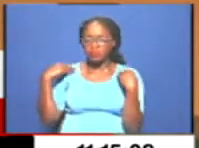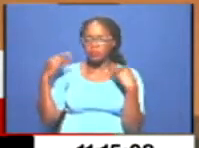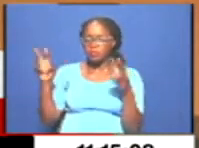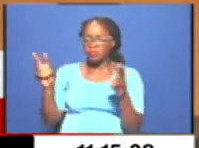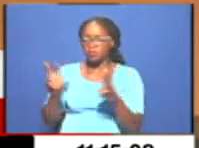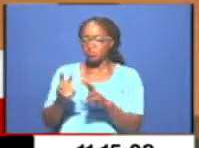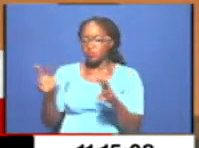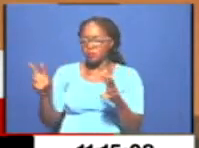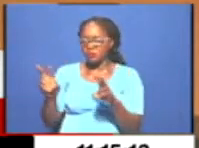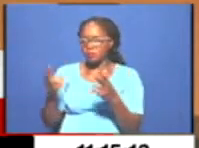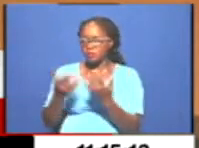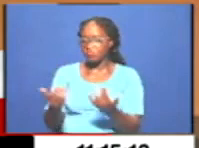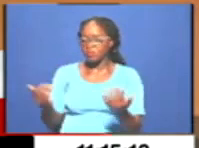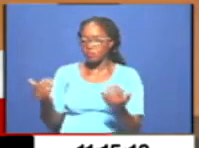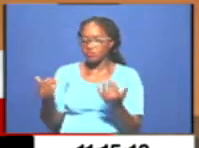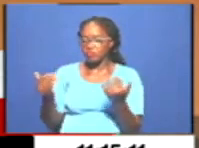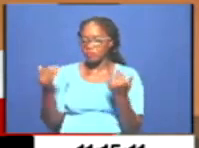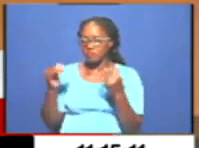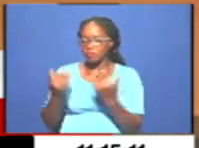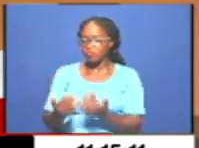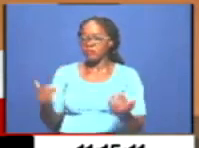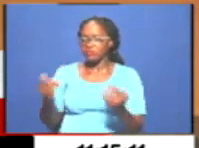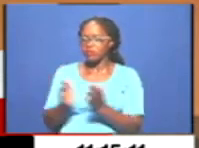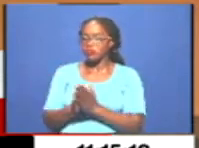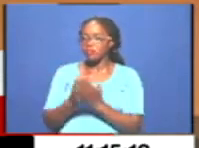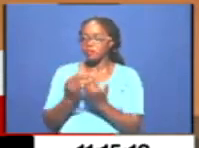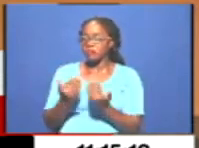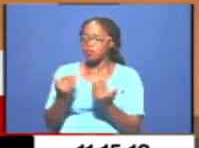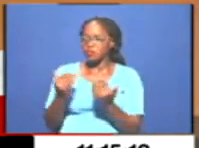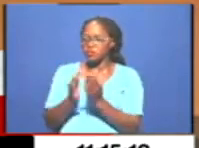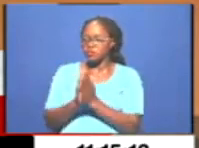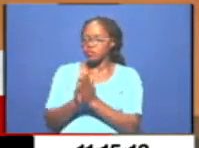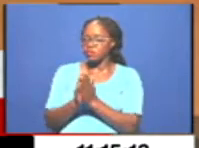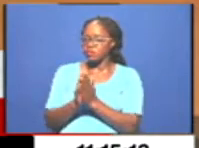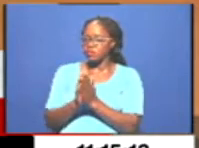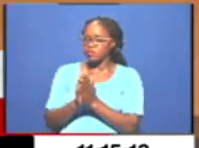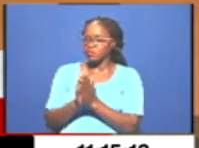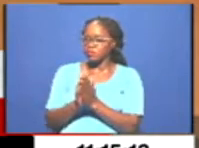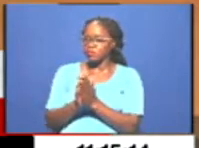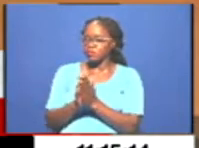of equipment, how our federations can be able to get equipment